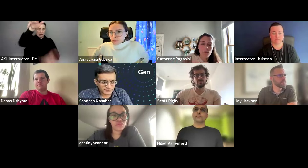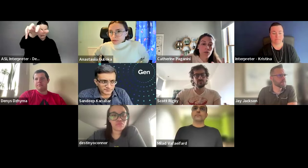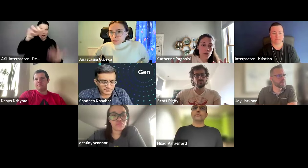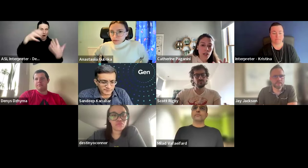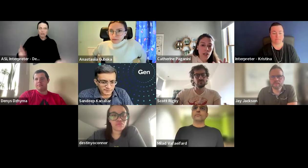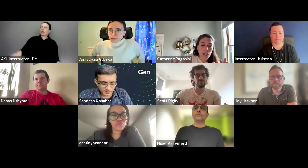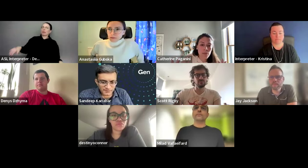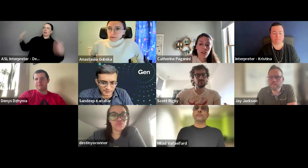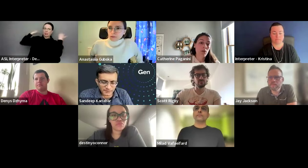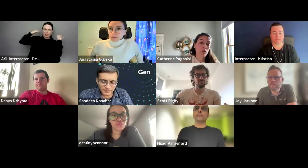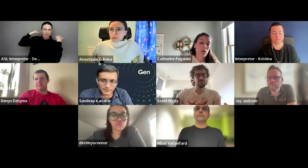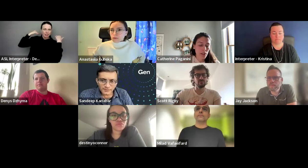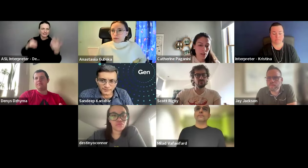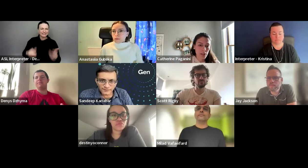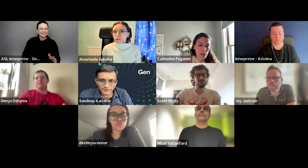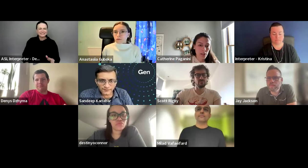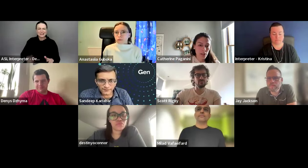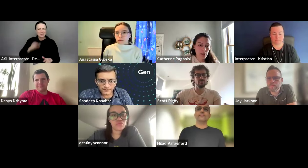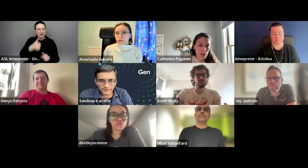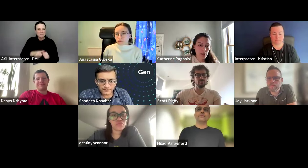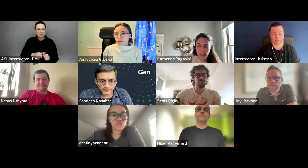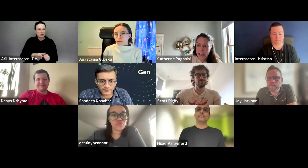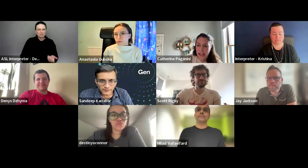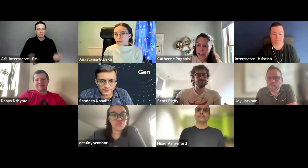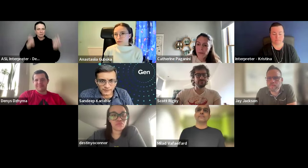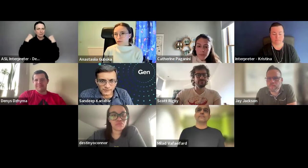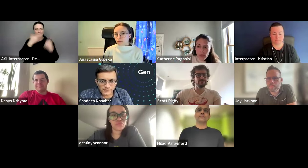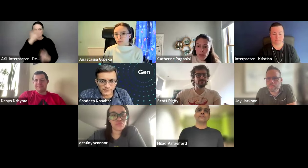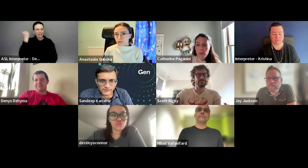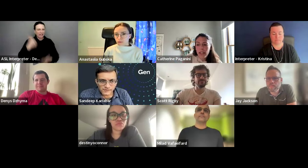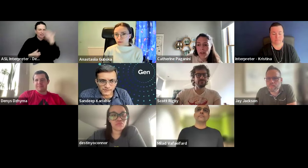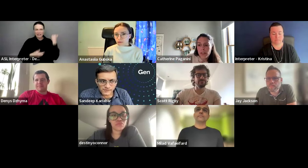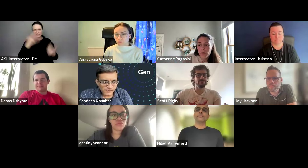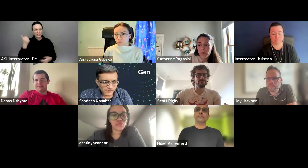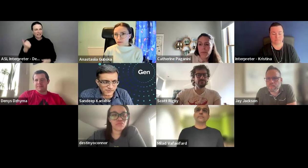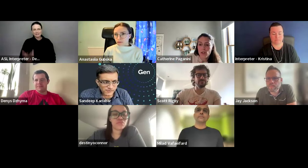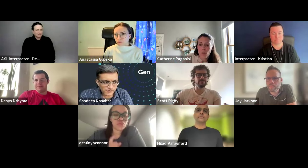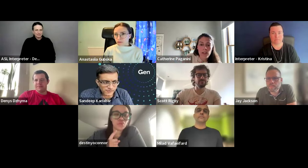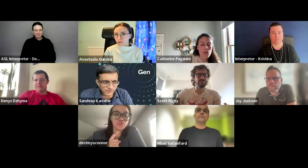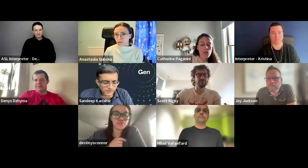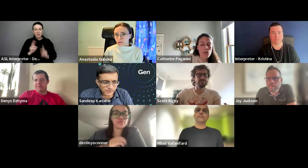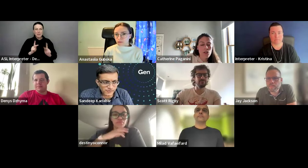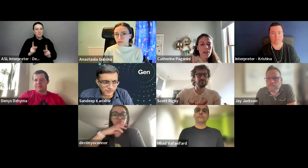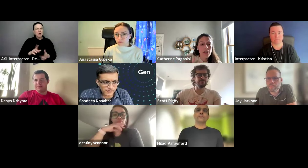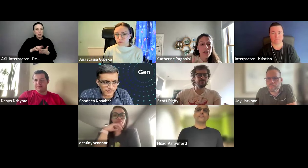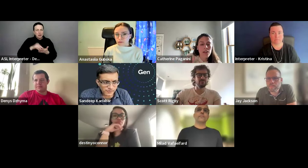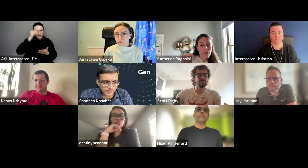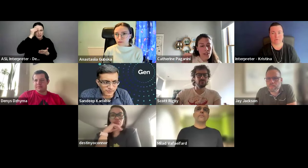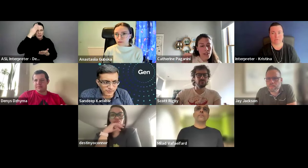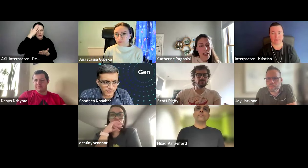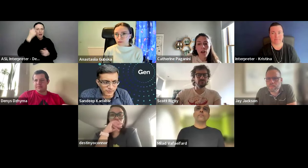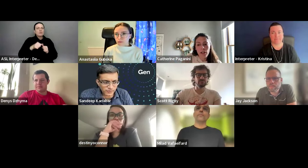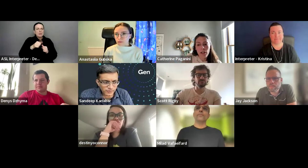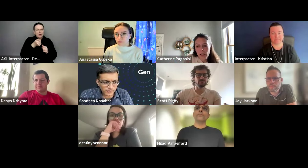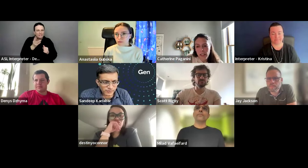that, they're going to be overwhelmed. They're not going to remember everything, right? So people can only remember so much. So